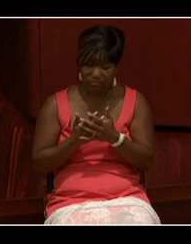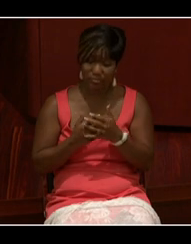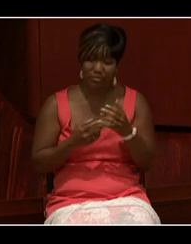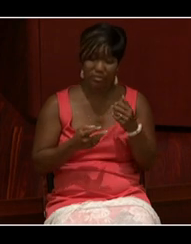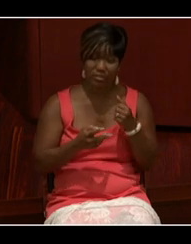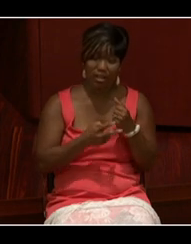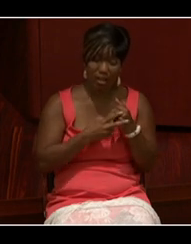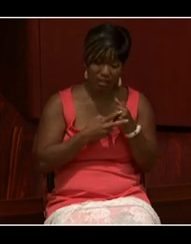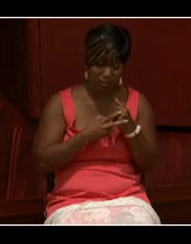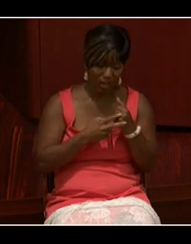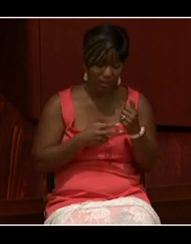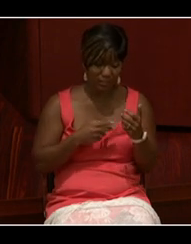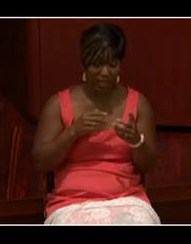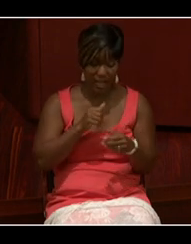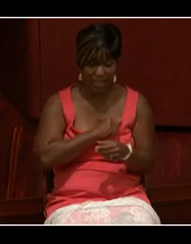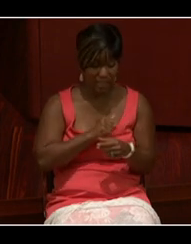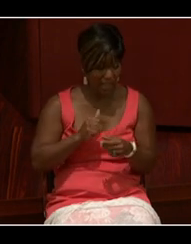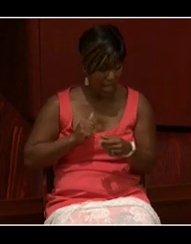of Atlanta.